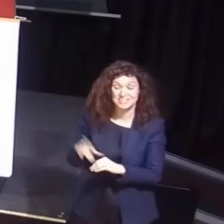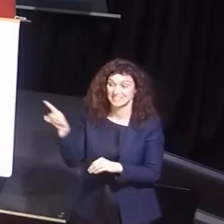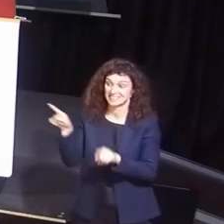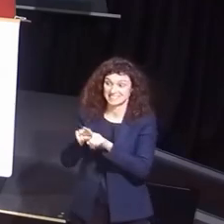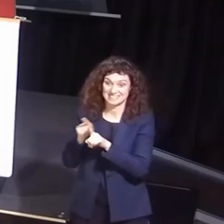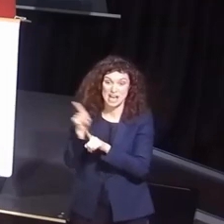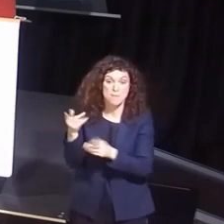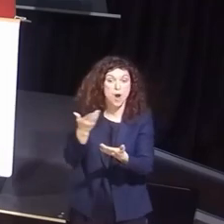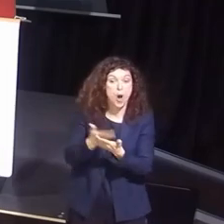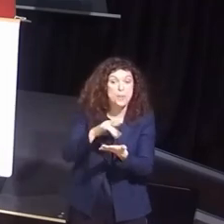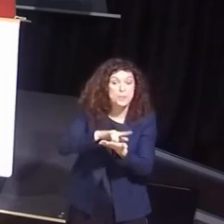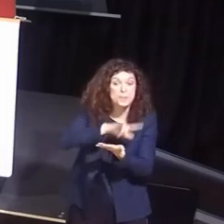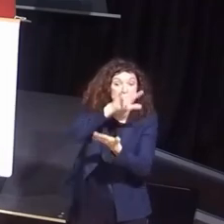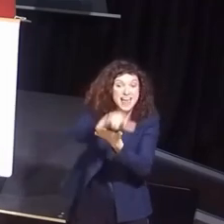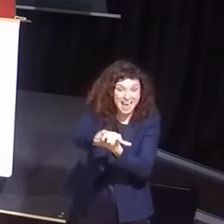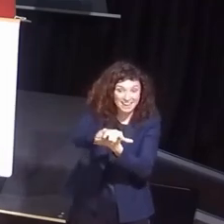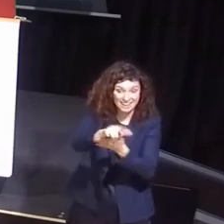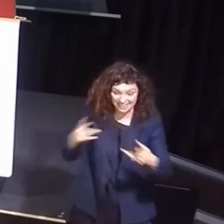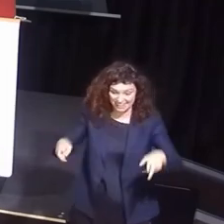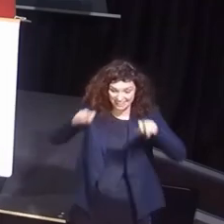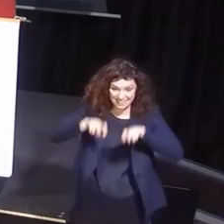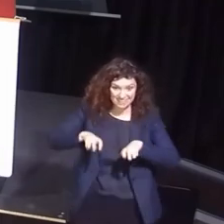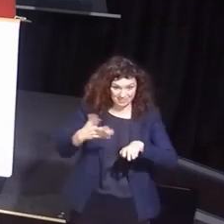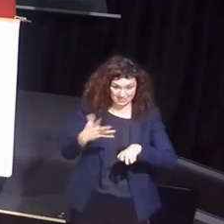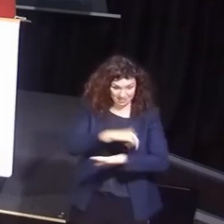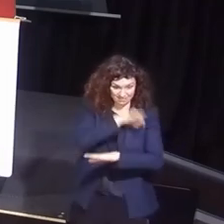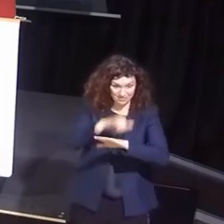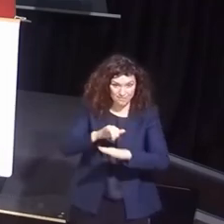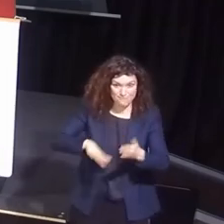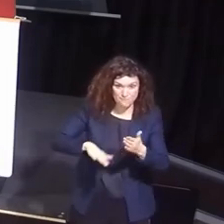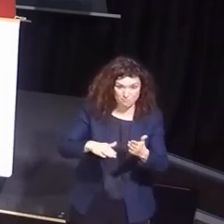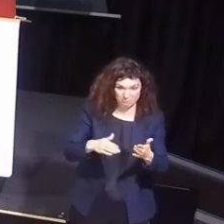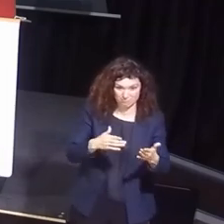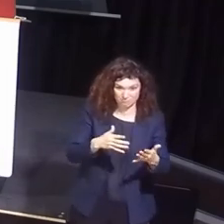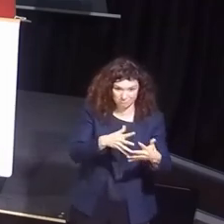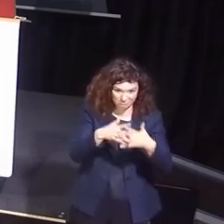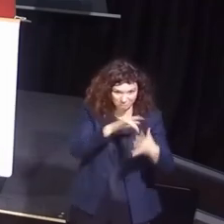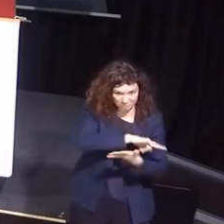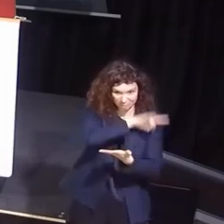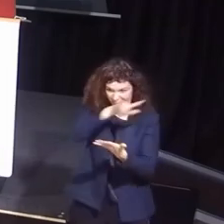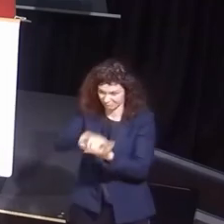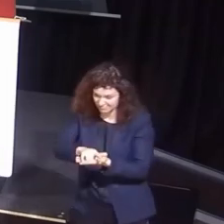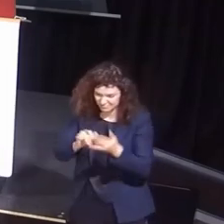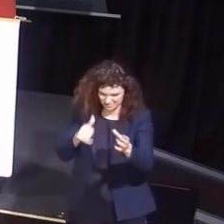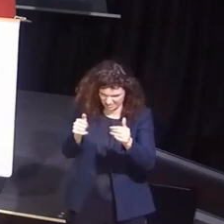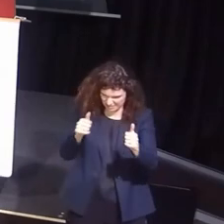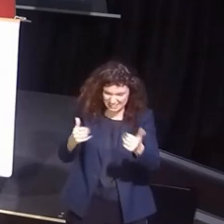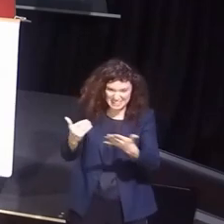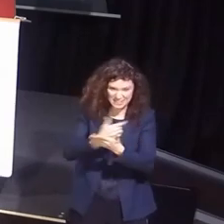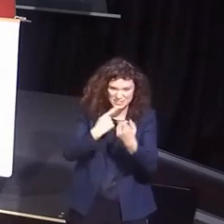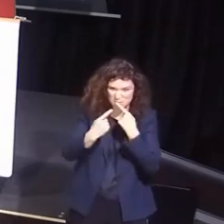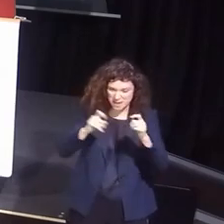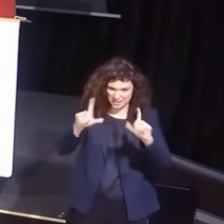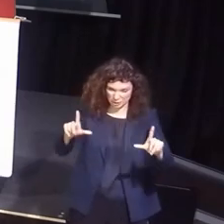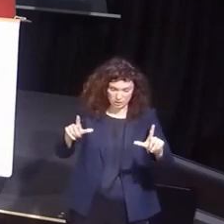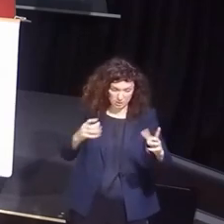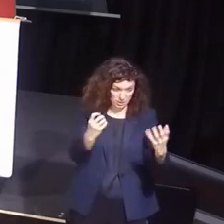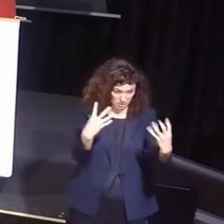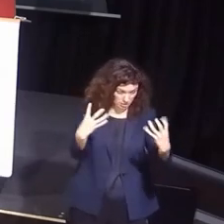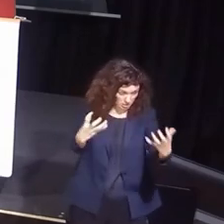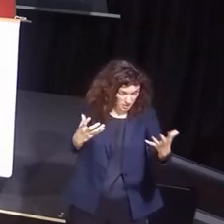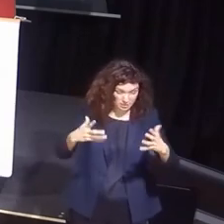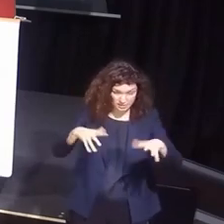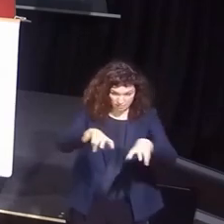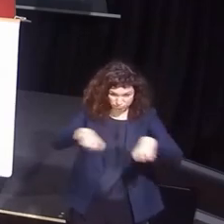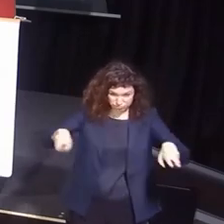like, this is a real life post-op hide issue, WCAG for us web nerds. And I was like, I can't, like, every screen is on, every screen